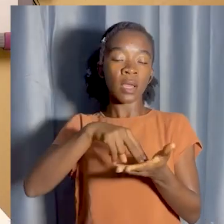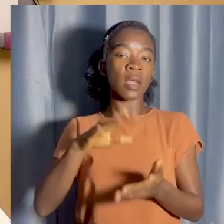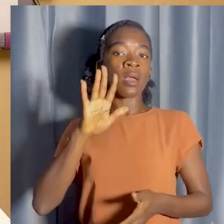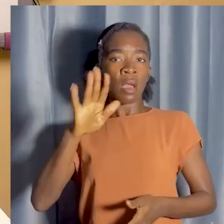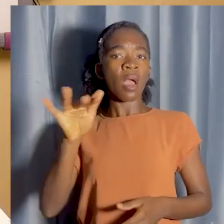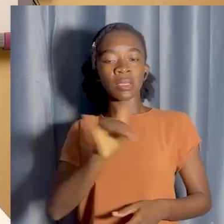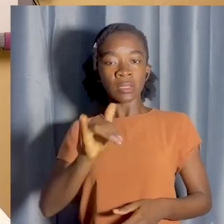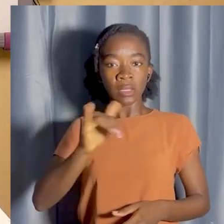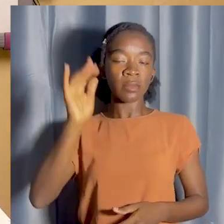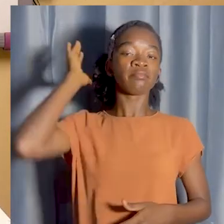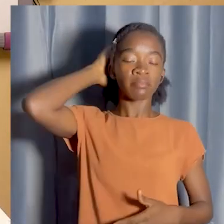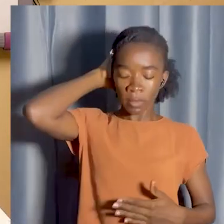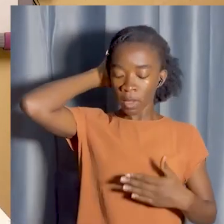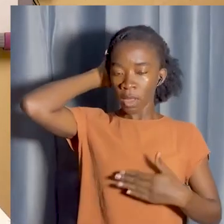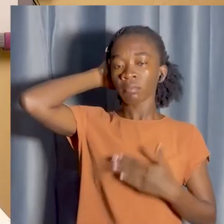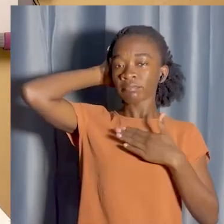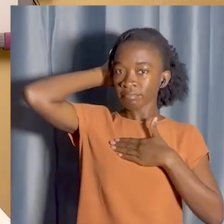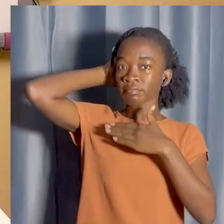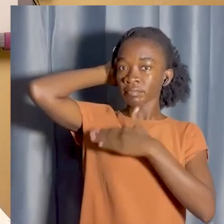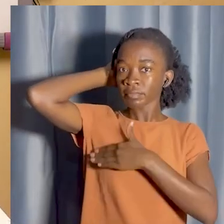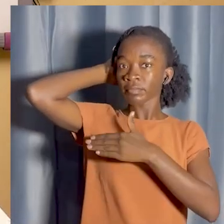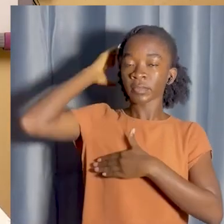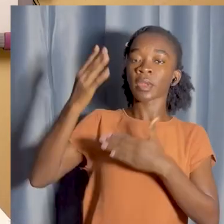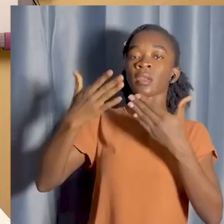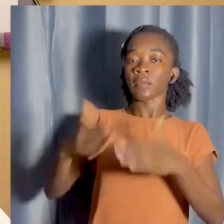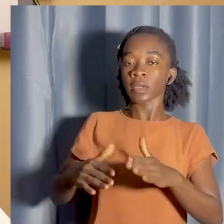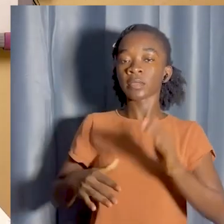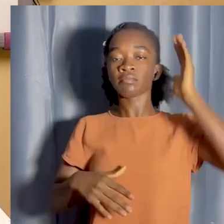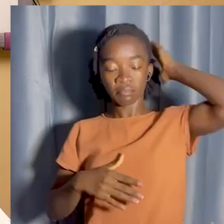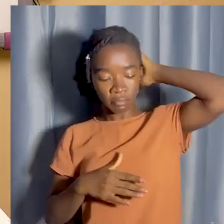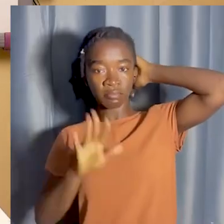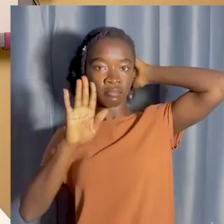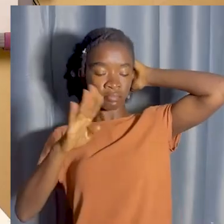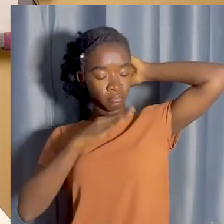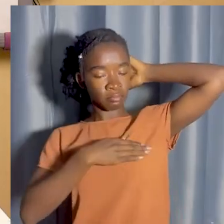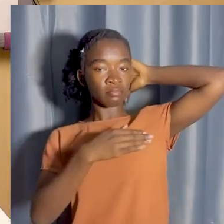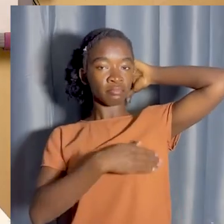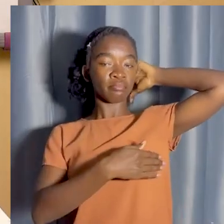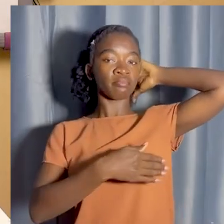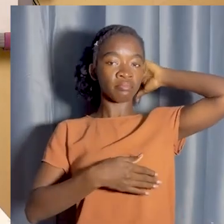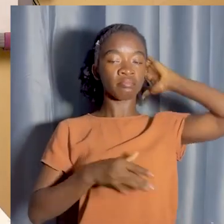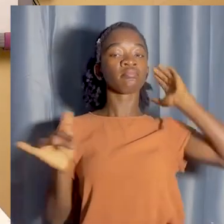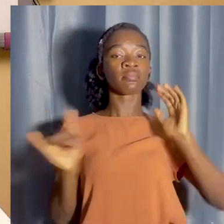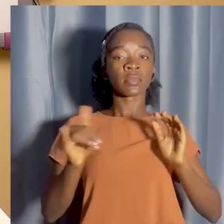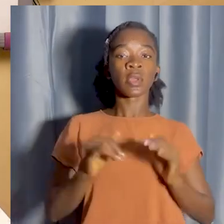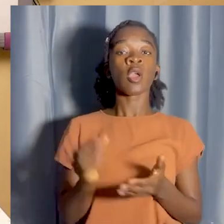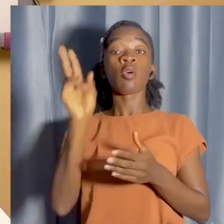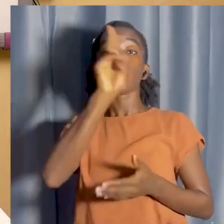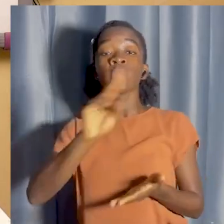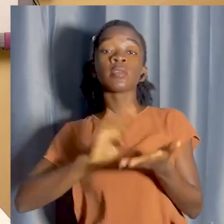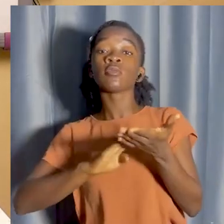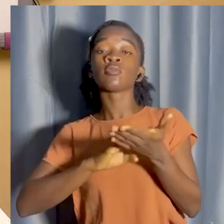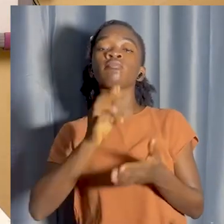your head and use the other hand, the opposite hand, to do the right, and then change and do the same thing. So that is with some soap and water on your body. And some